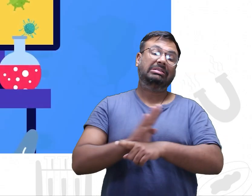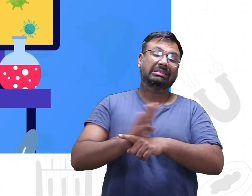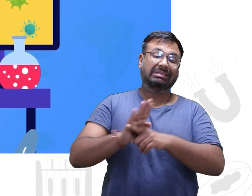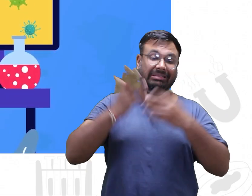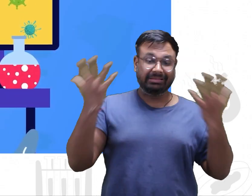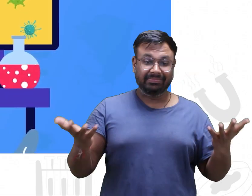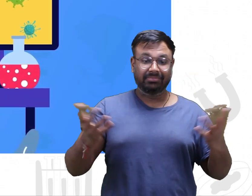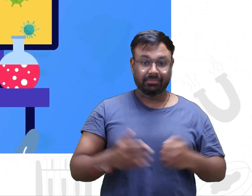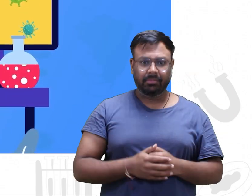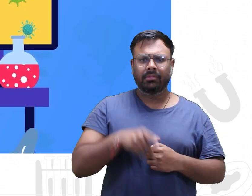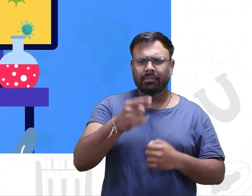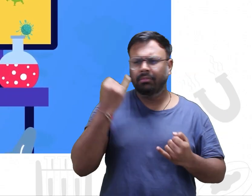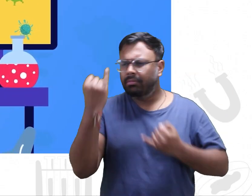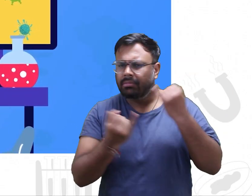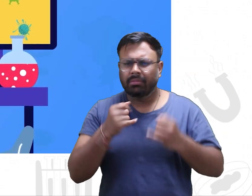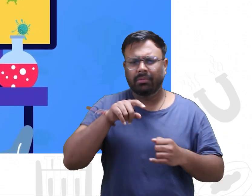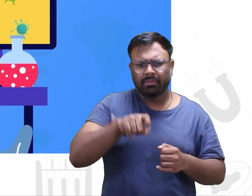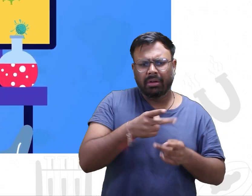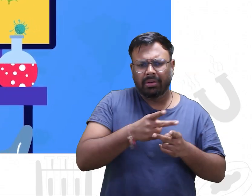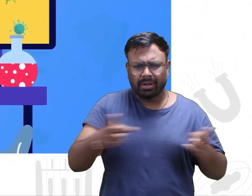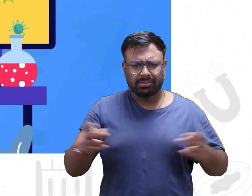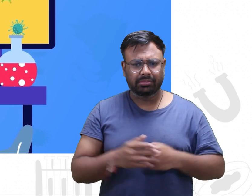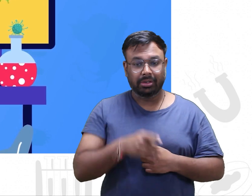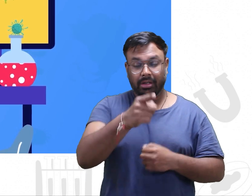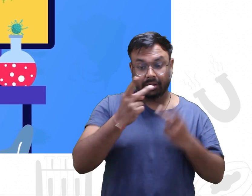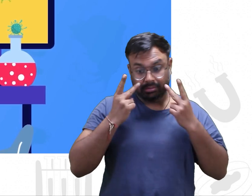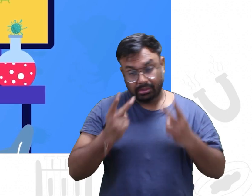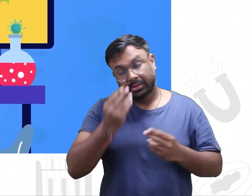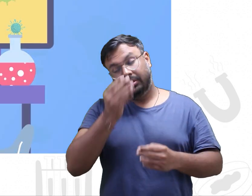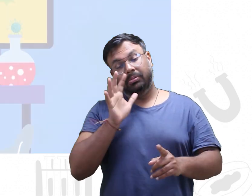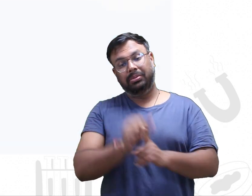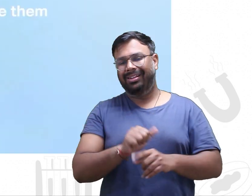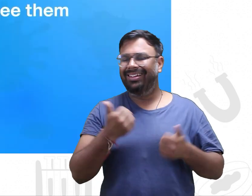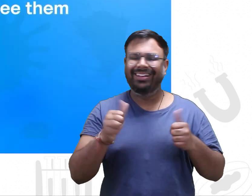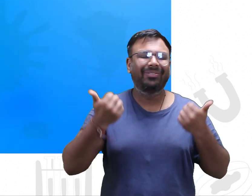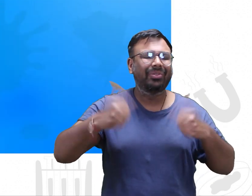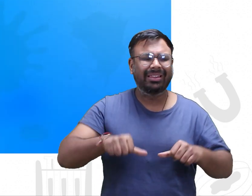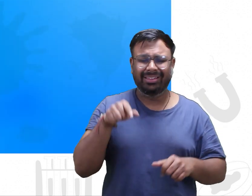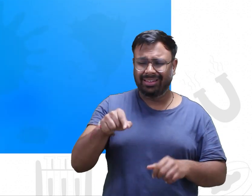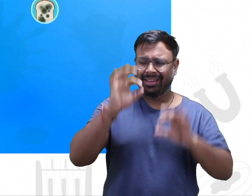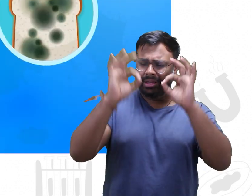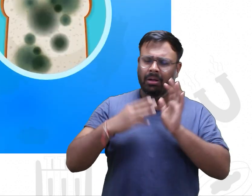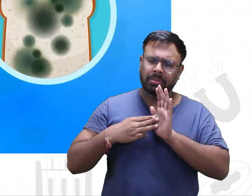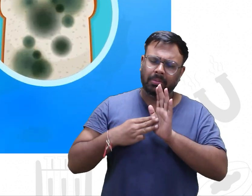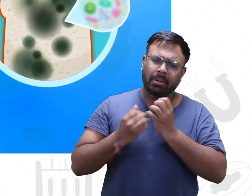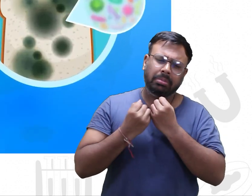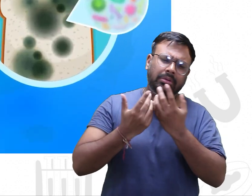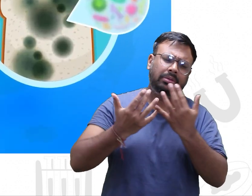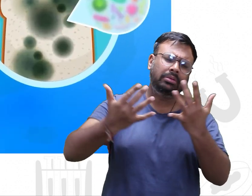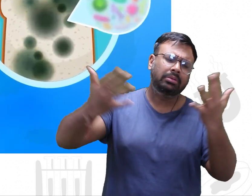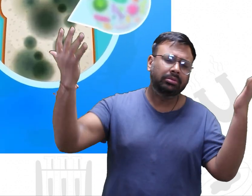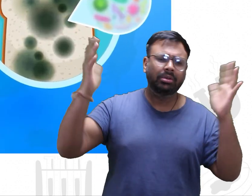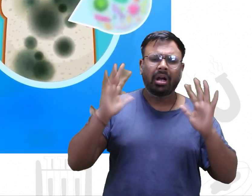Oh hi! Didn't see you there. I was busy looking for different types of microbes. But it is not that easy to see them.